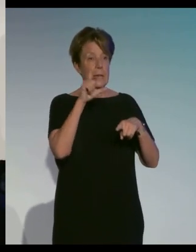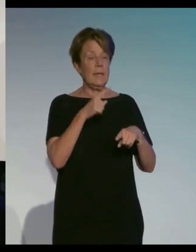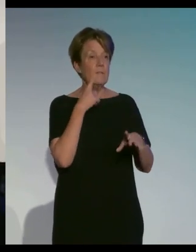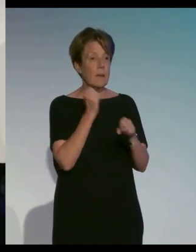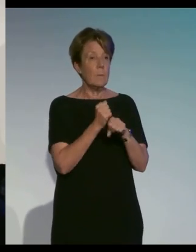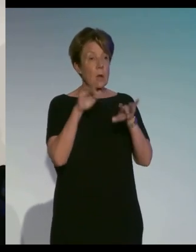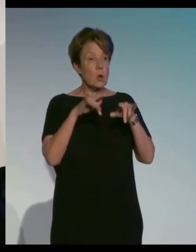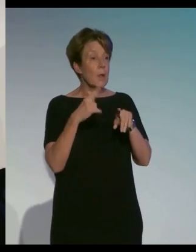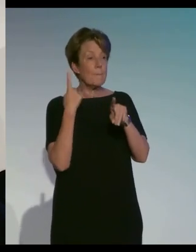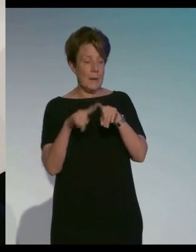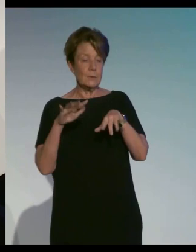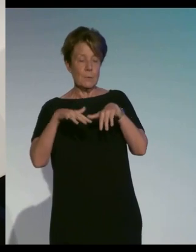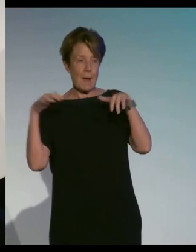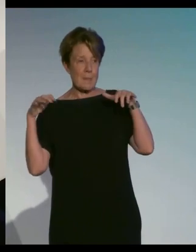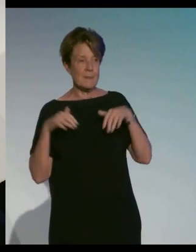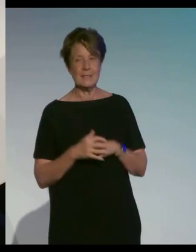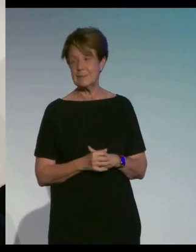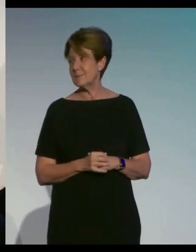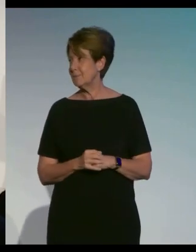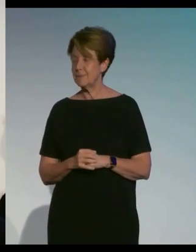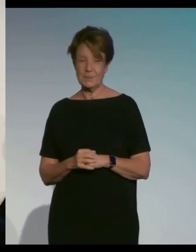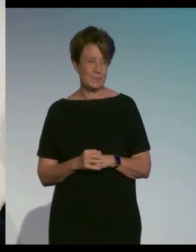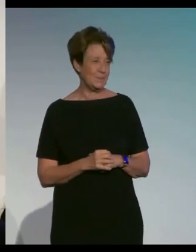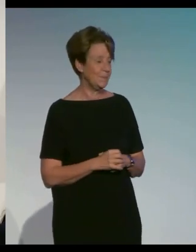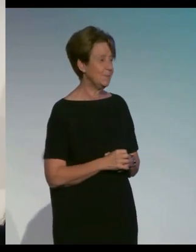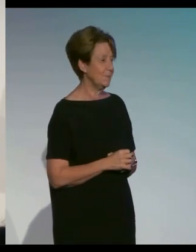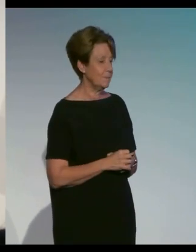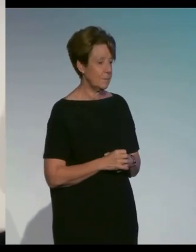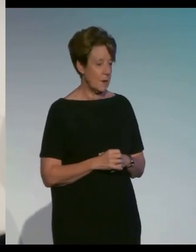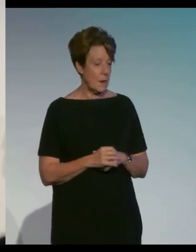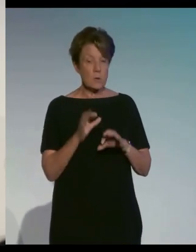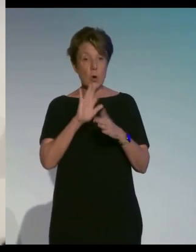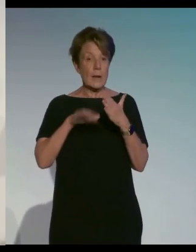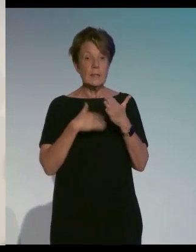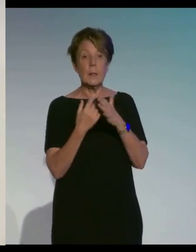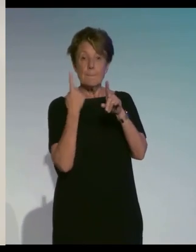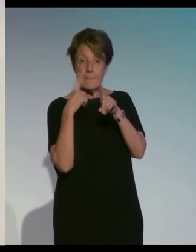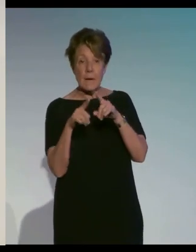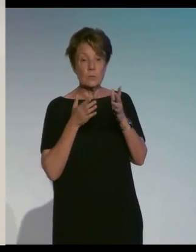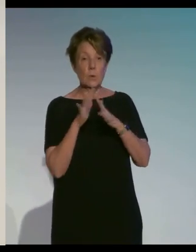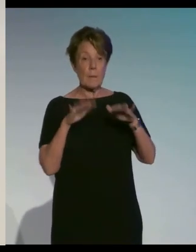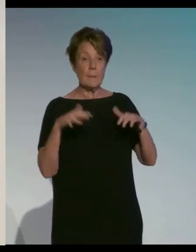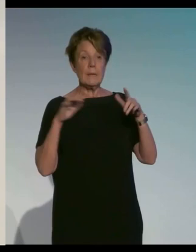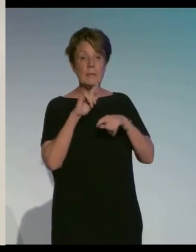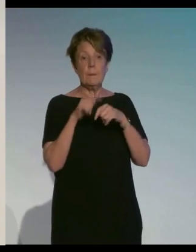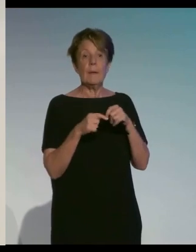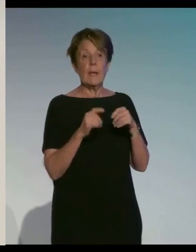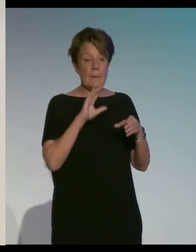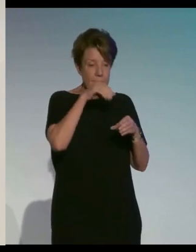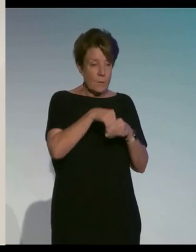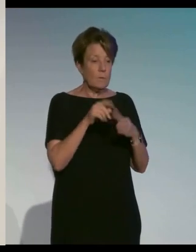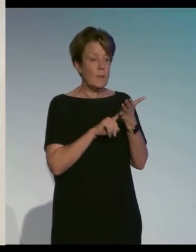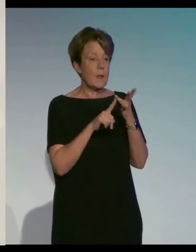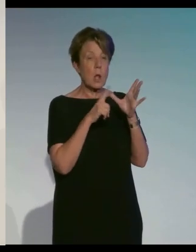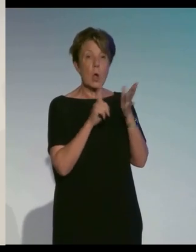through Parliament. And unless it went through Parliament, it didn't become part of the local law. That was the